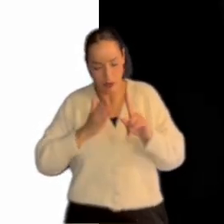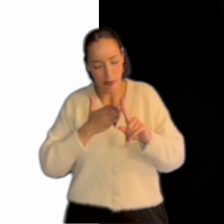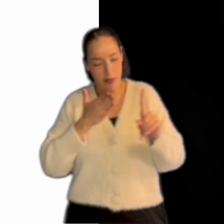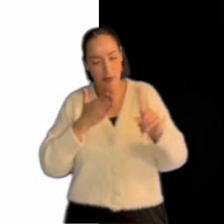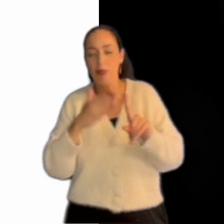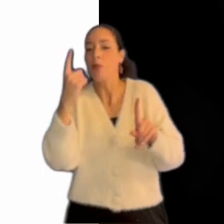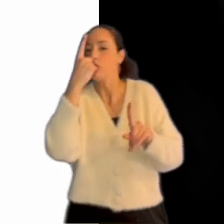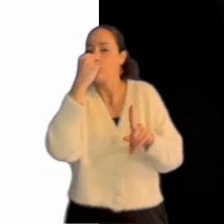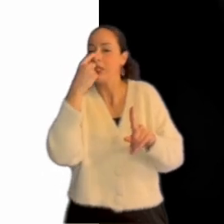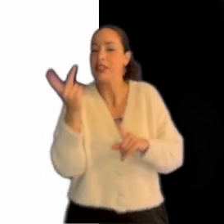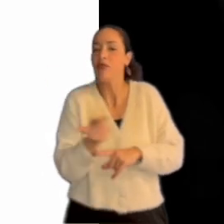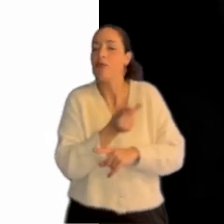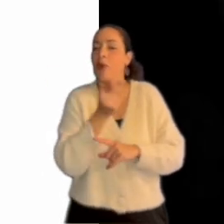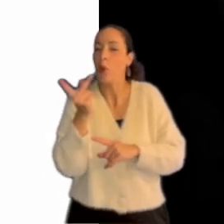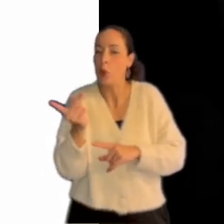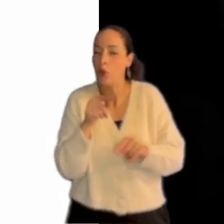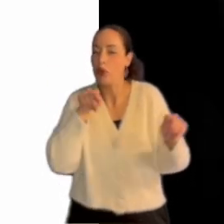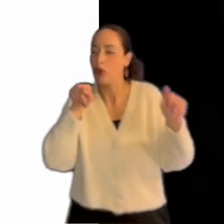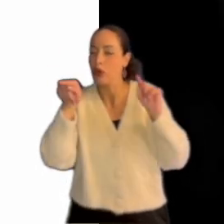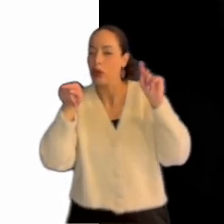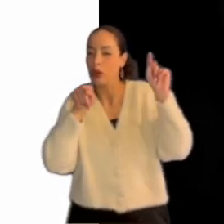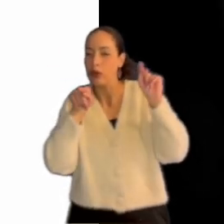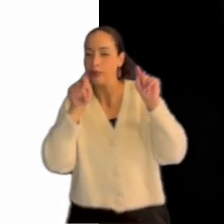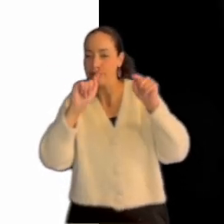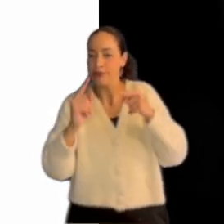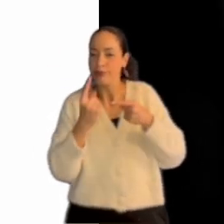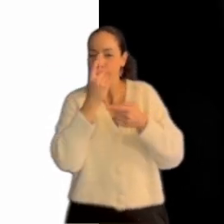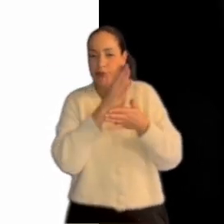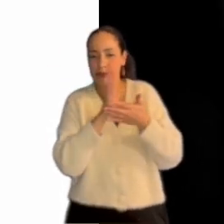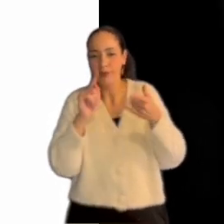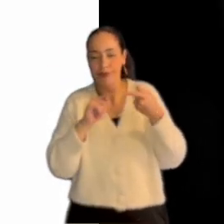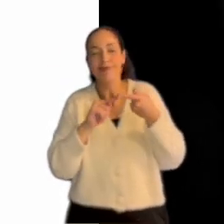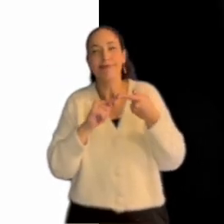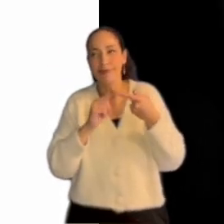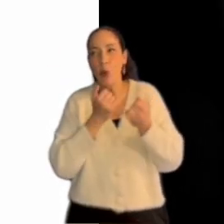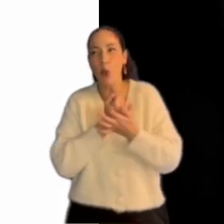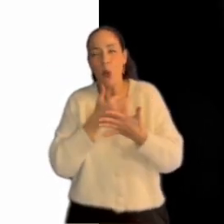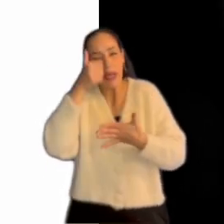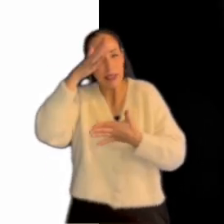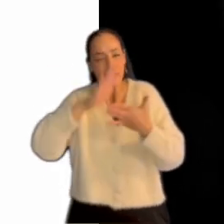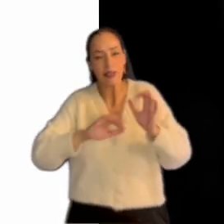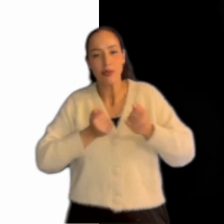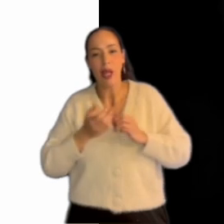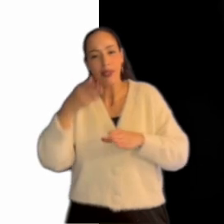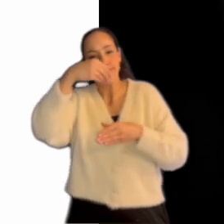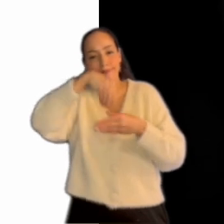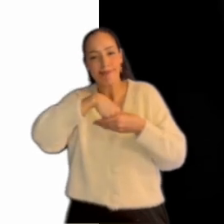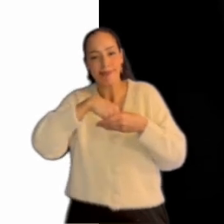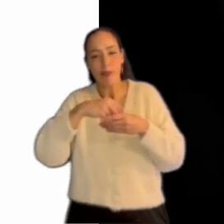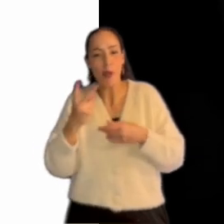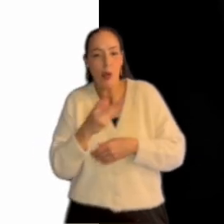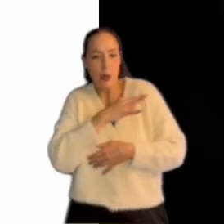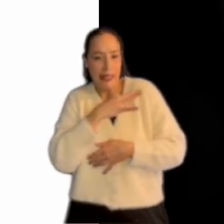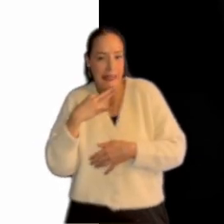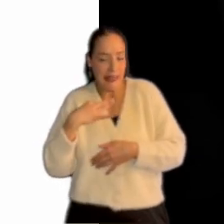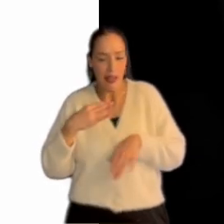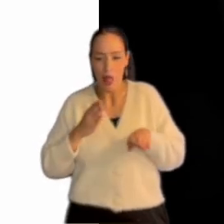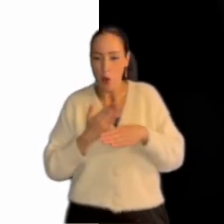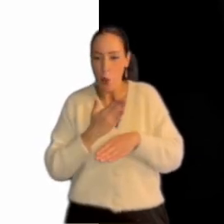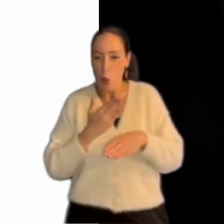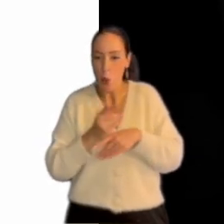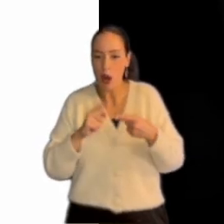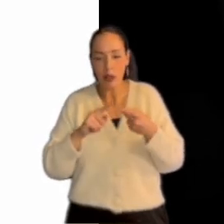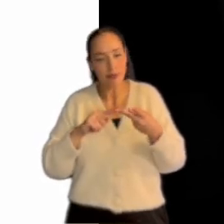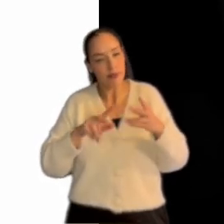both. This first chapter draws on many of my own experiences, both in my clinical practice, my research, and in service